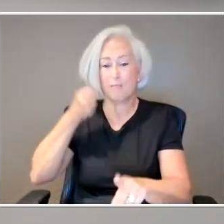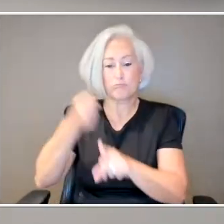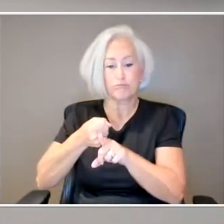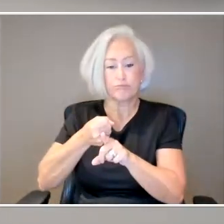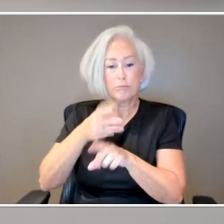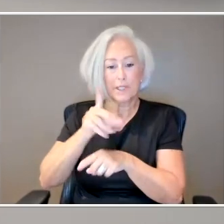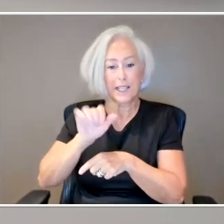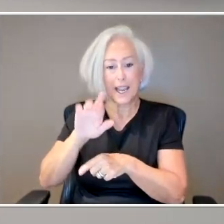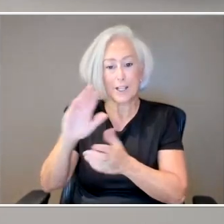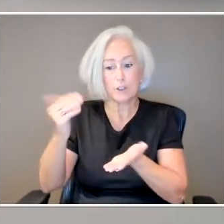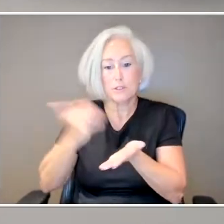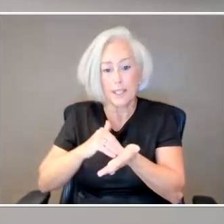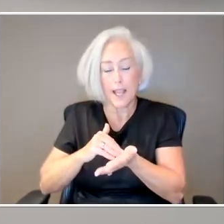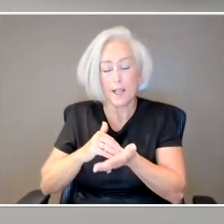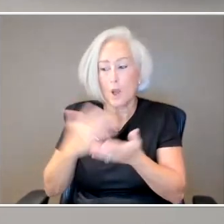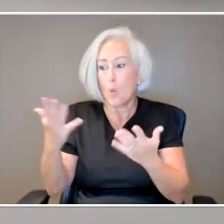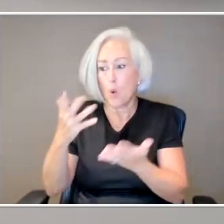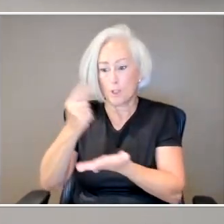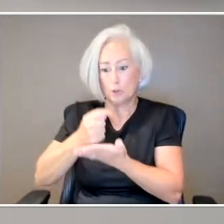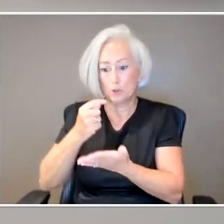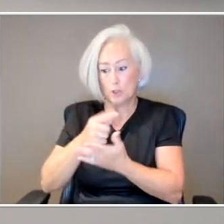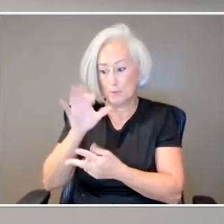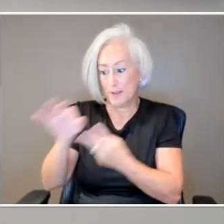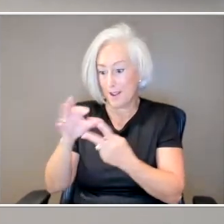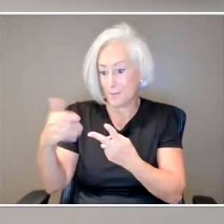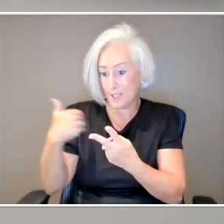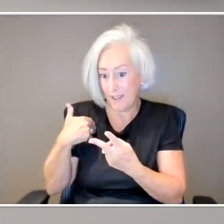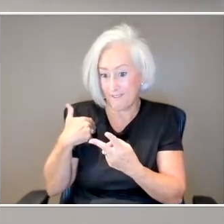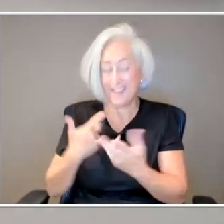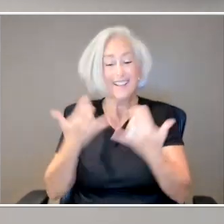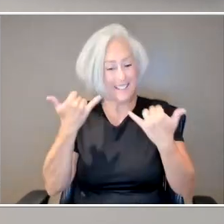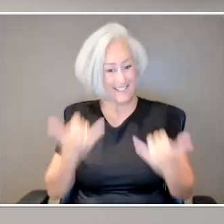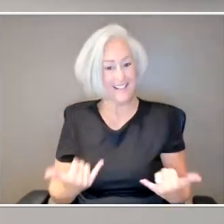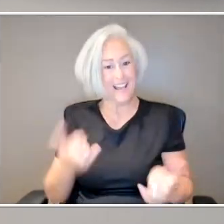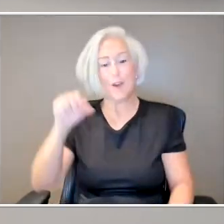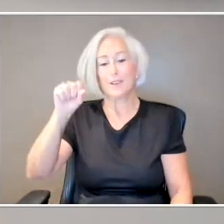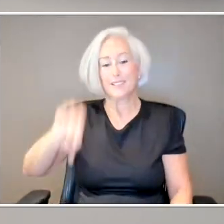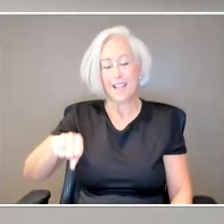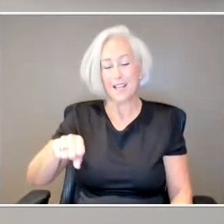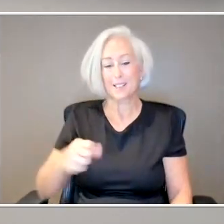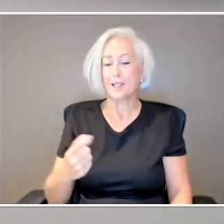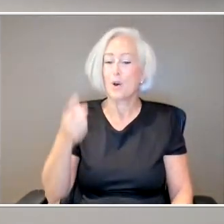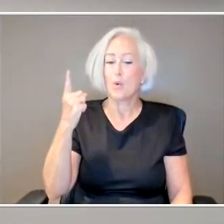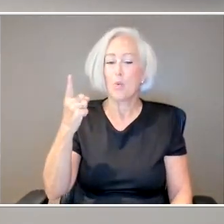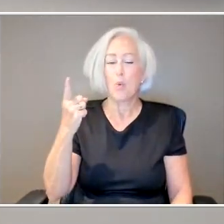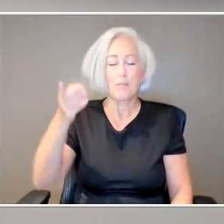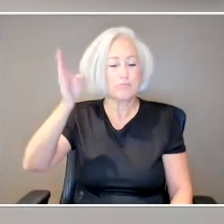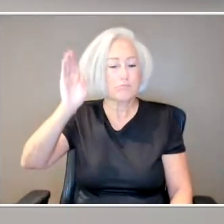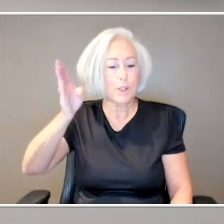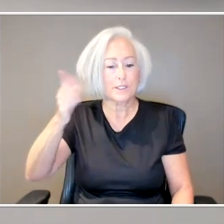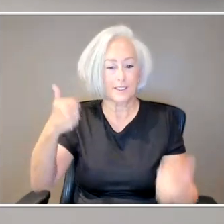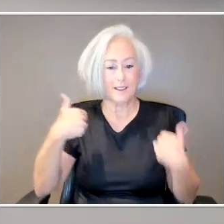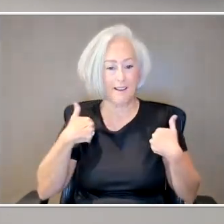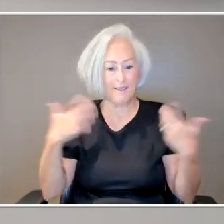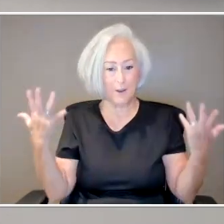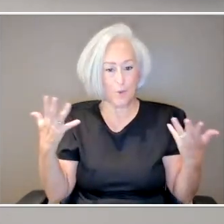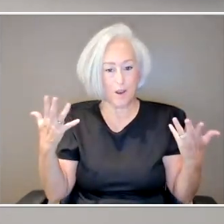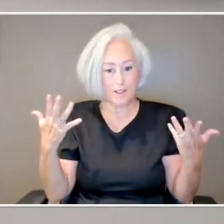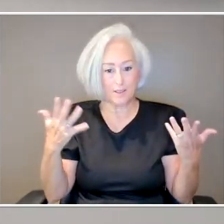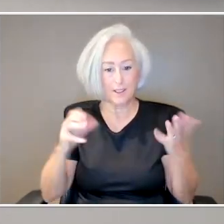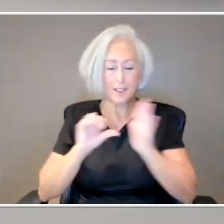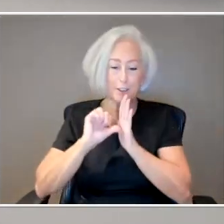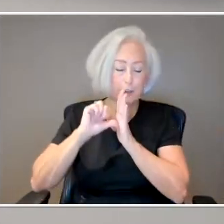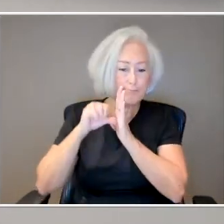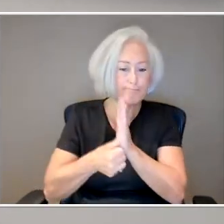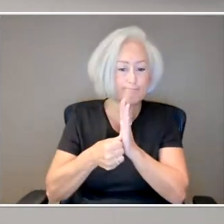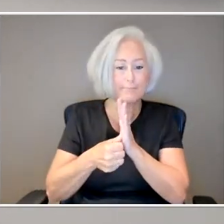treatment options? And in fact, the answer is yes. One of the biggest presentations at this year's ASTRO conference was to highlight the